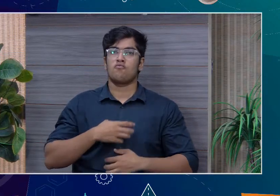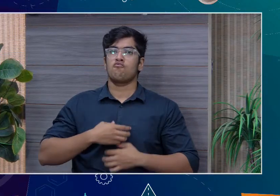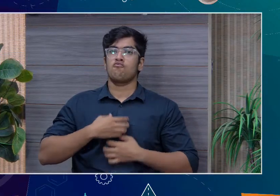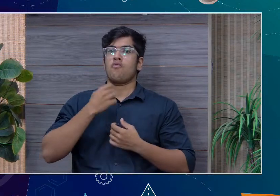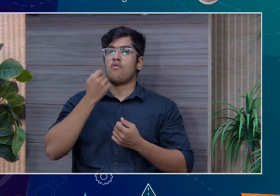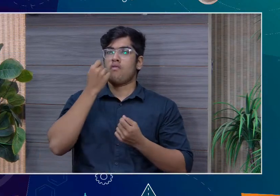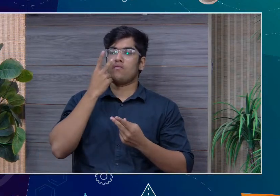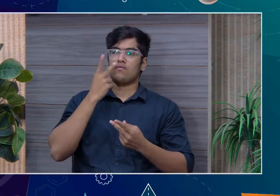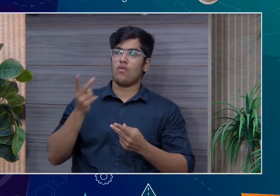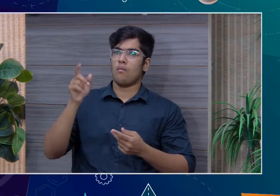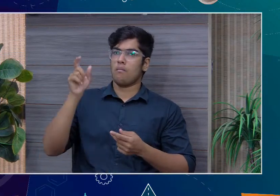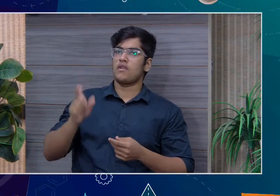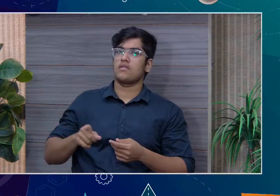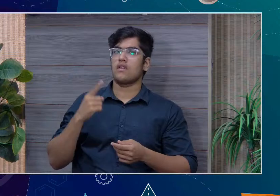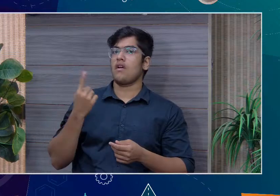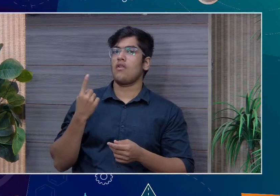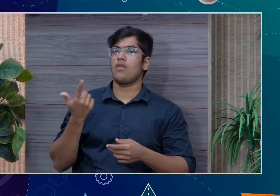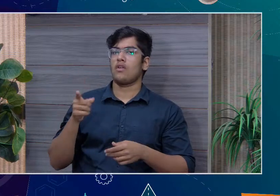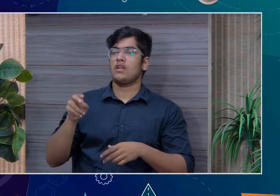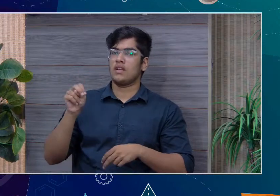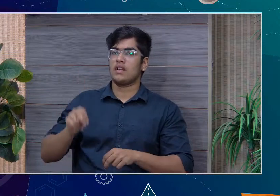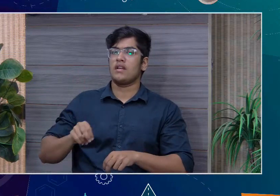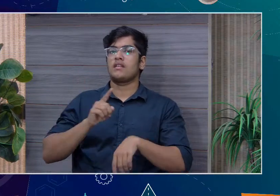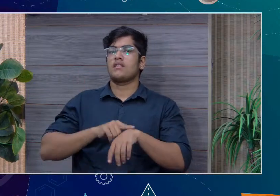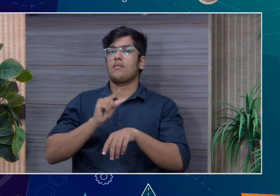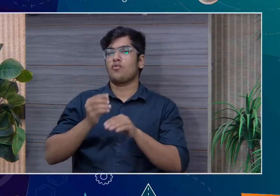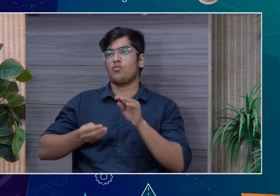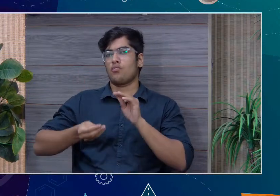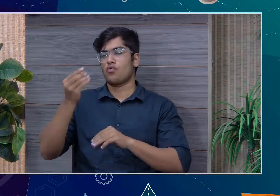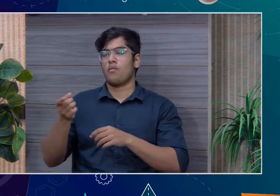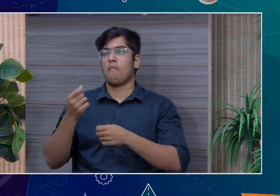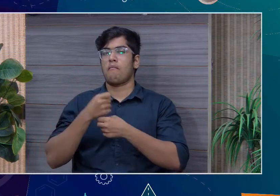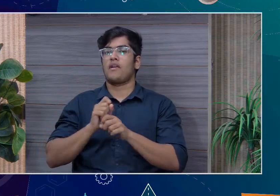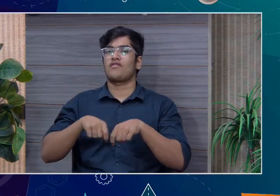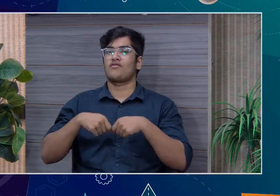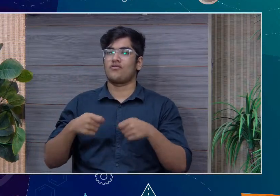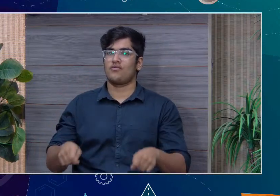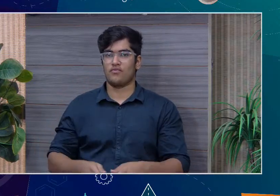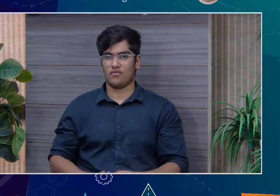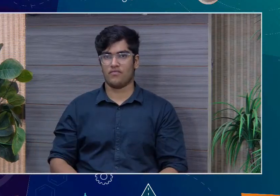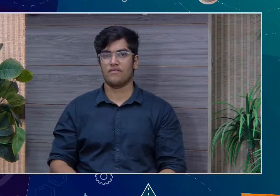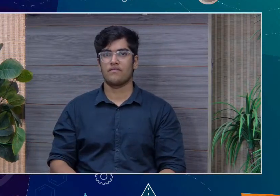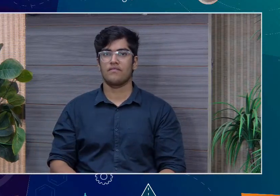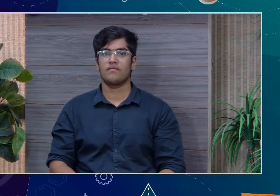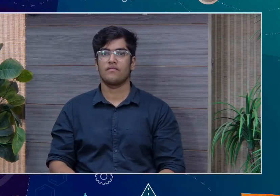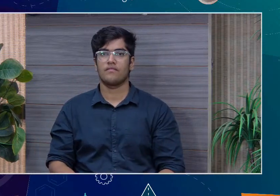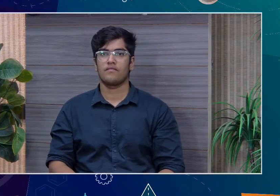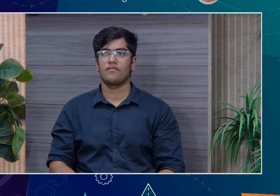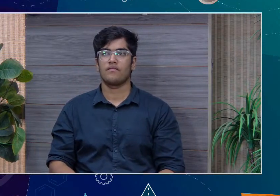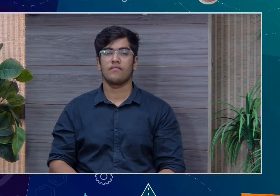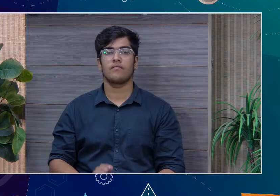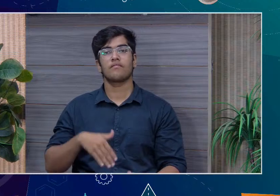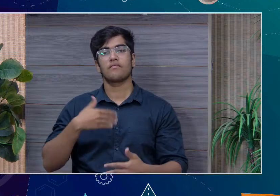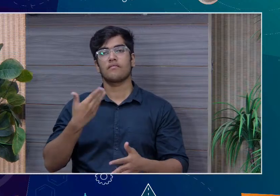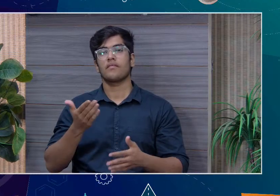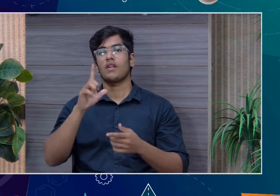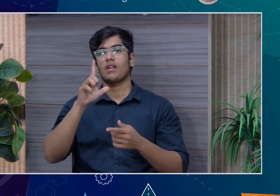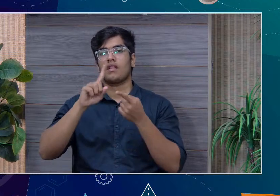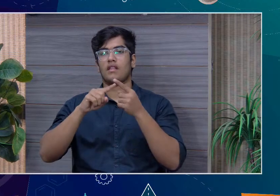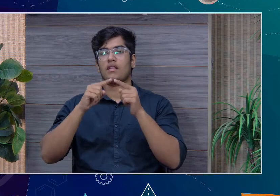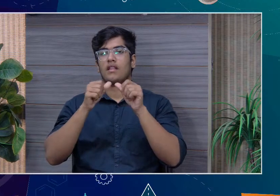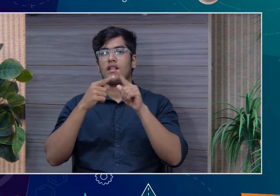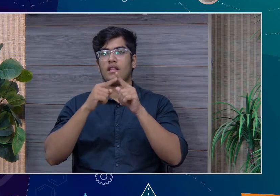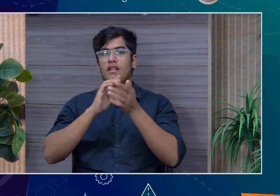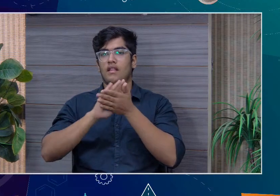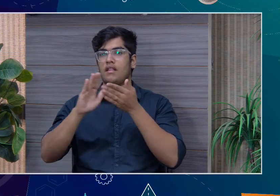alone. So he needed more time to make the shoe. Okay. Leather apron. Leather apron